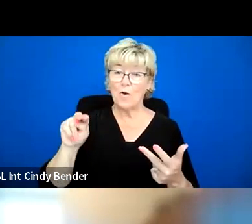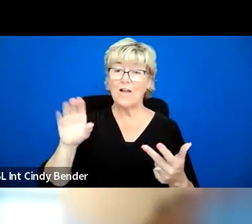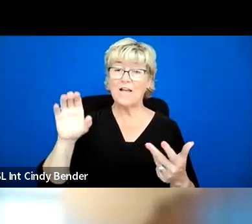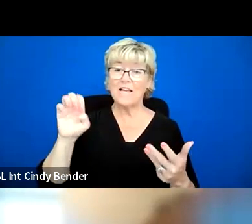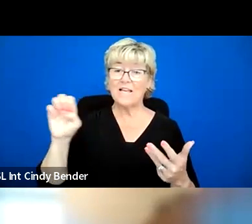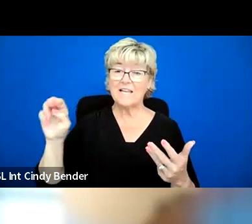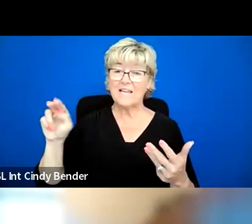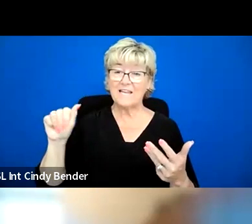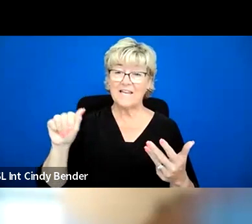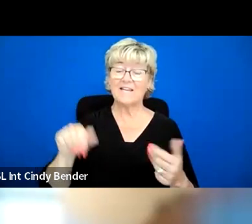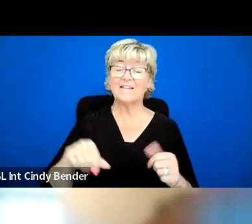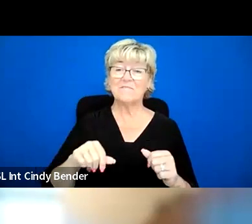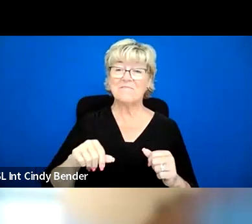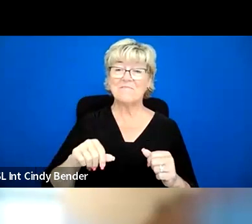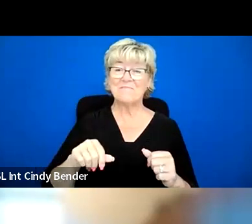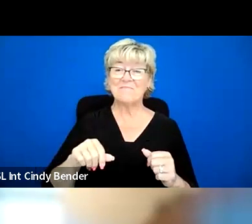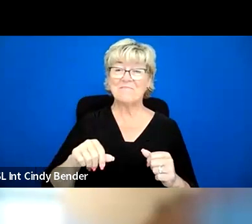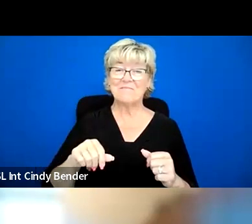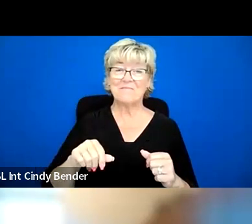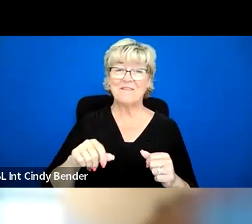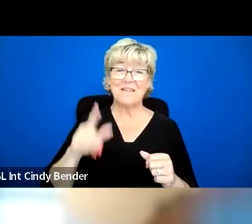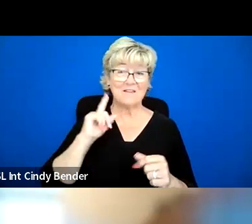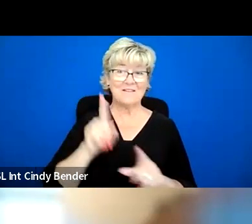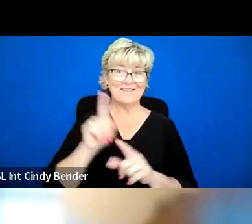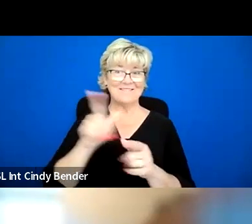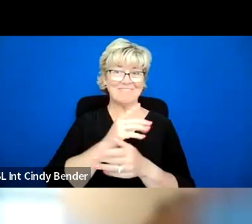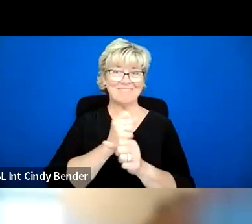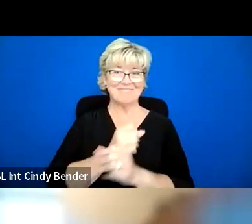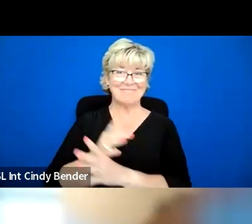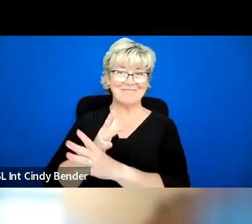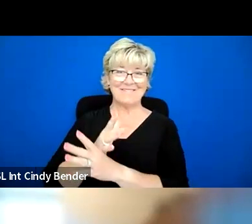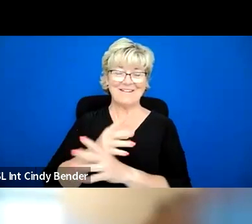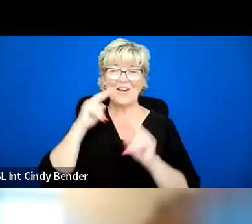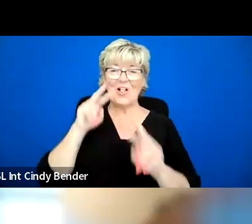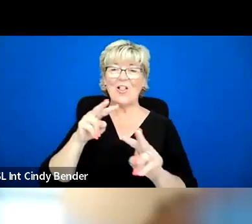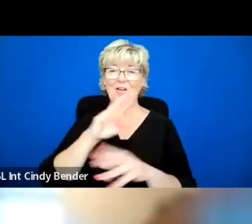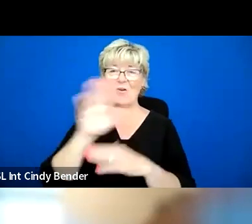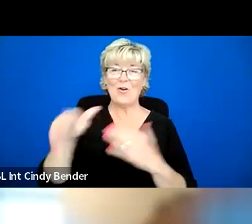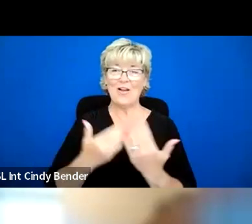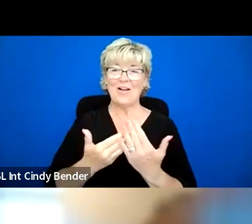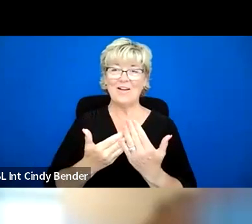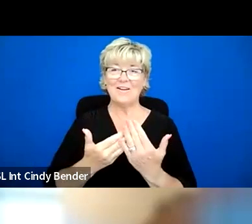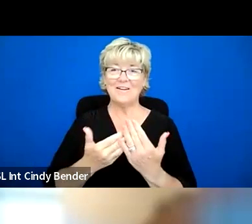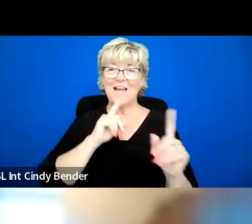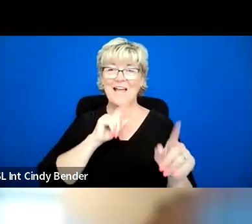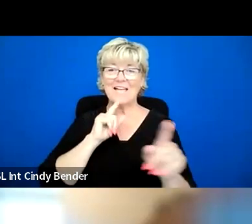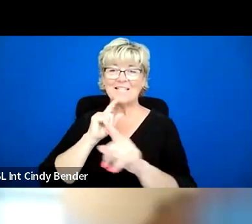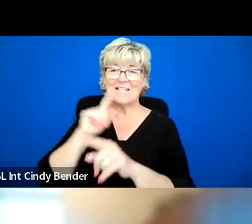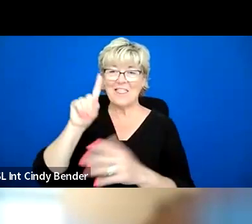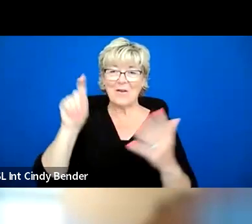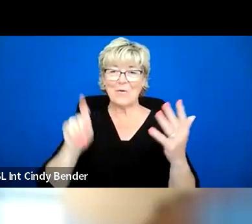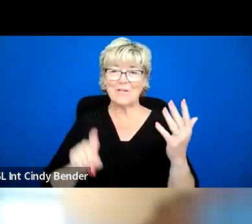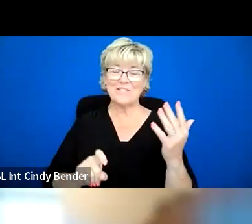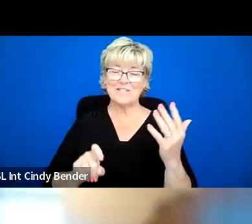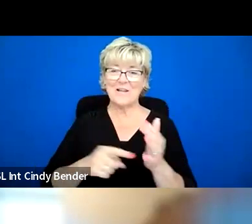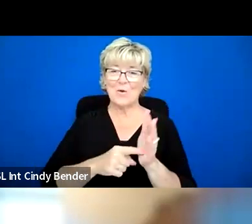that because I think it gets you prepared to answer that, especially when we're looking at all of the answering these questions all